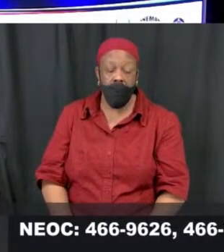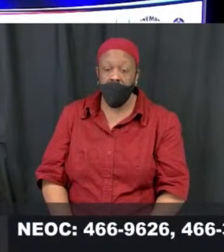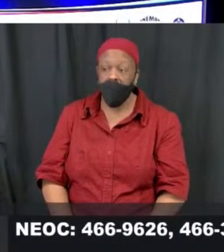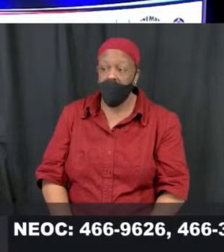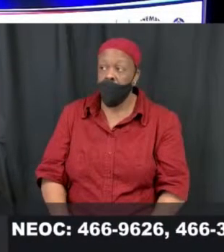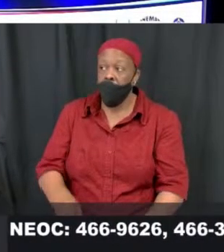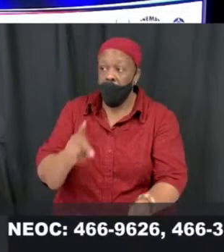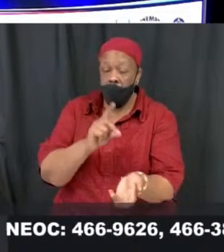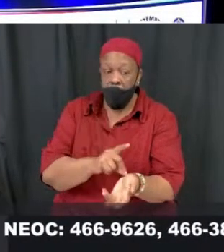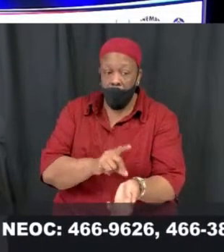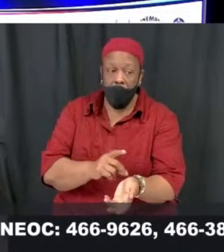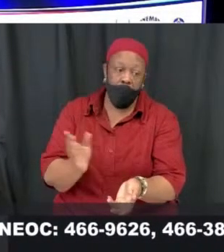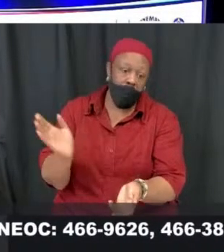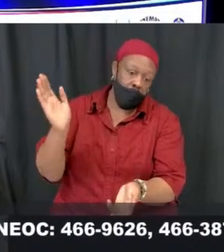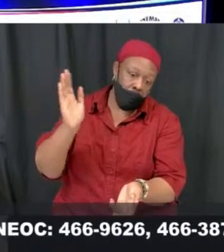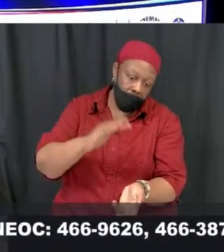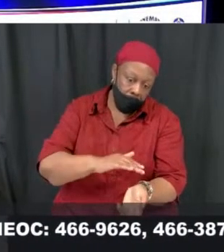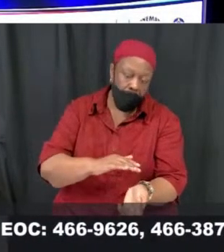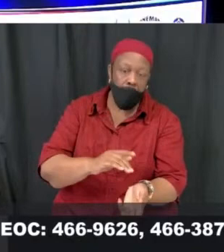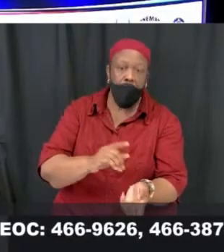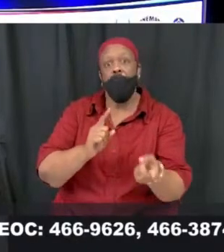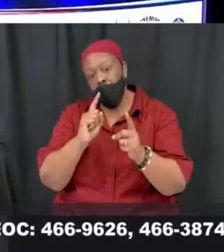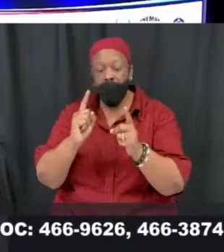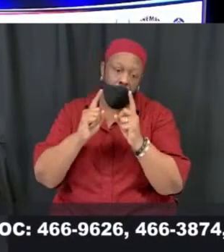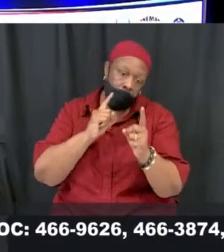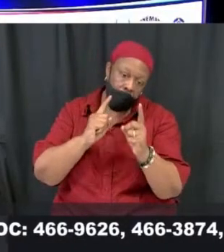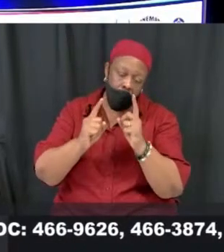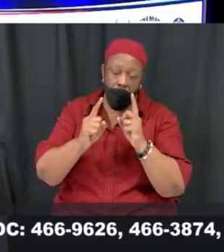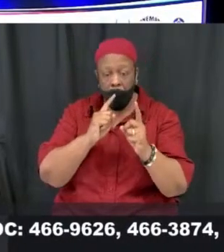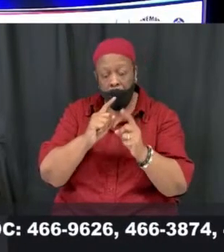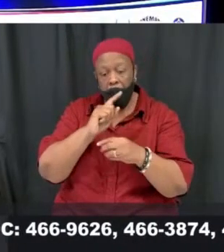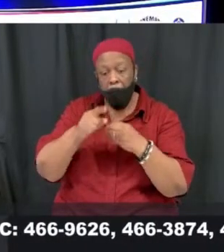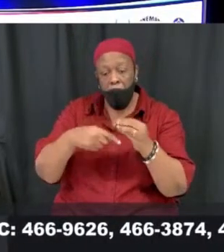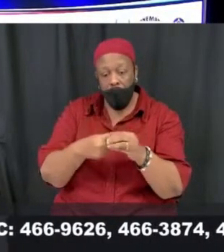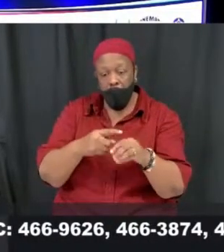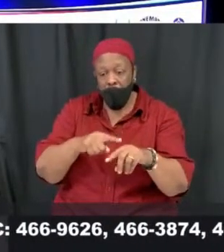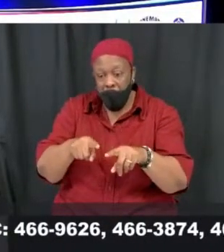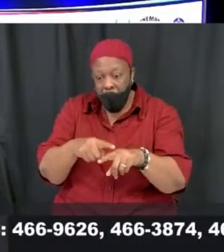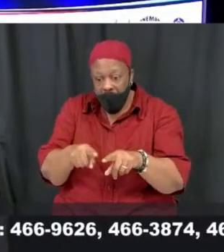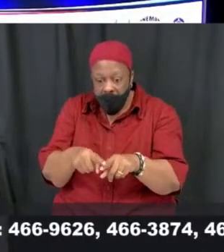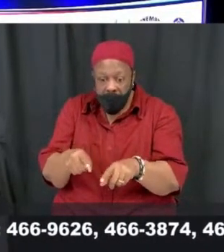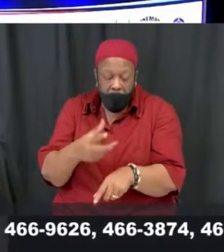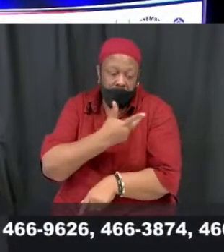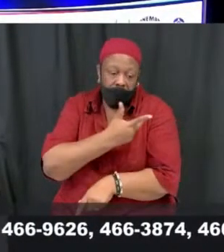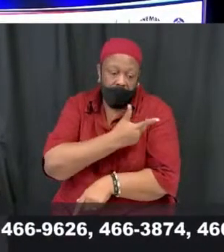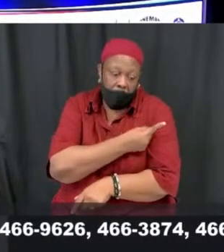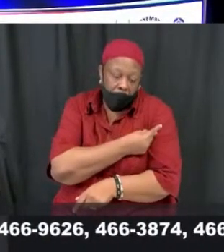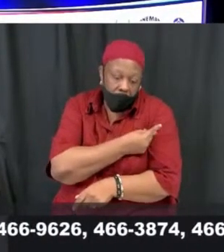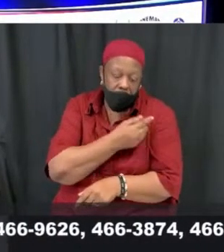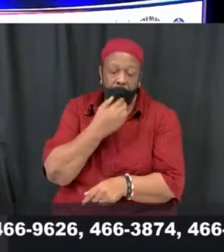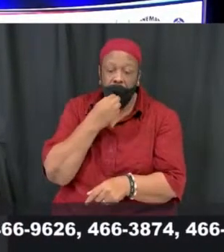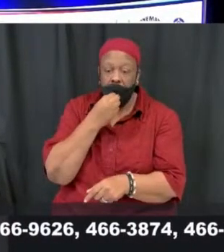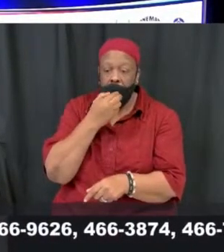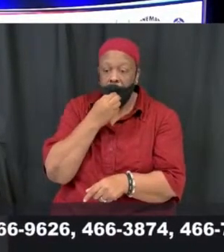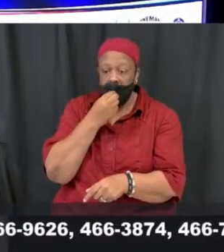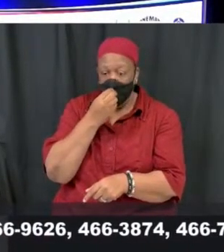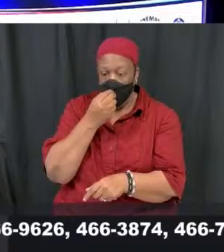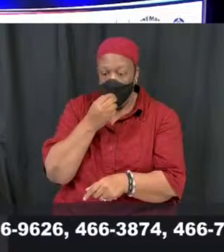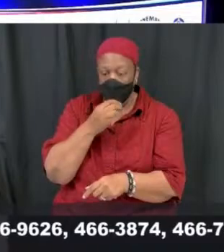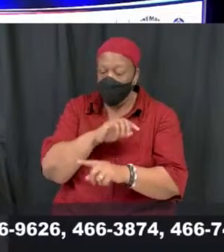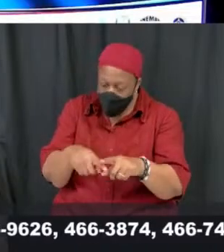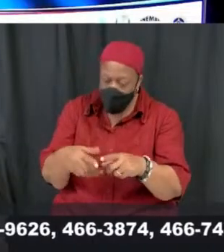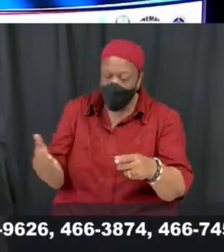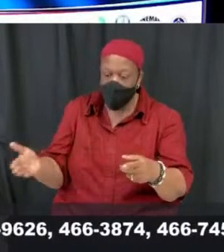and educated the public on the various vaccines and the technologies that were used in each of the